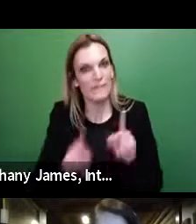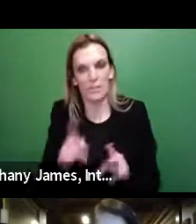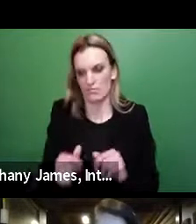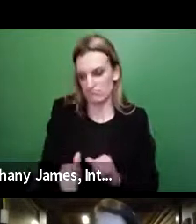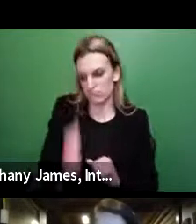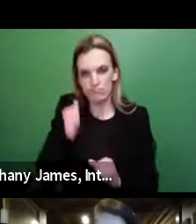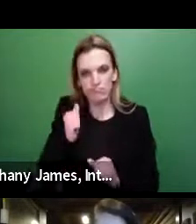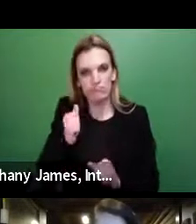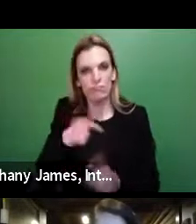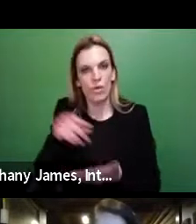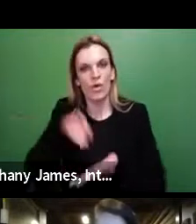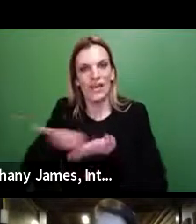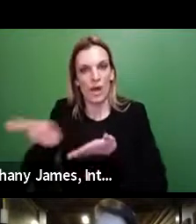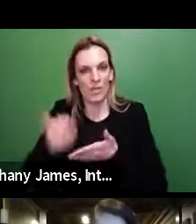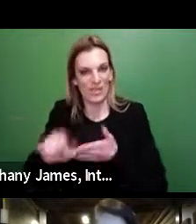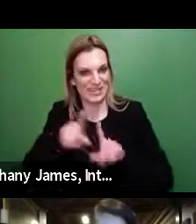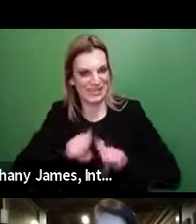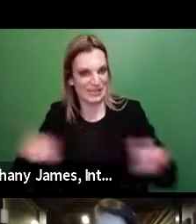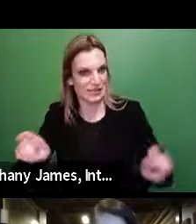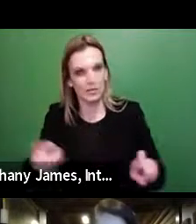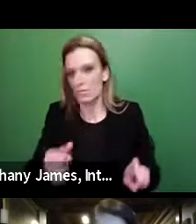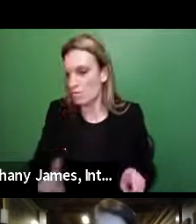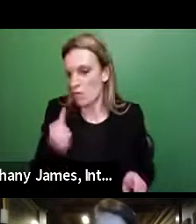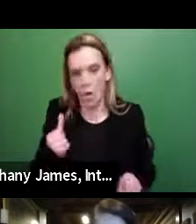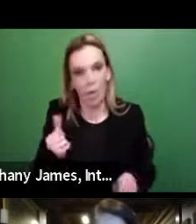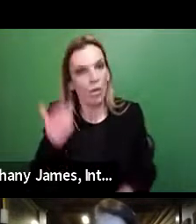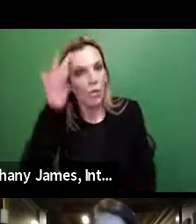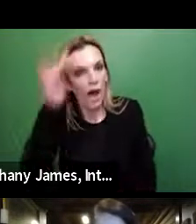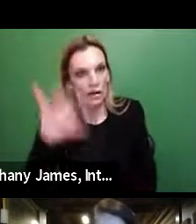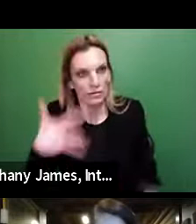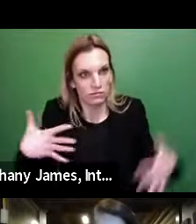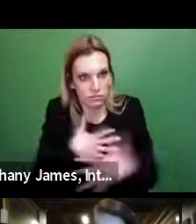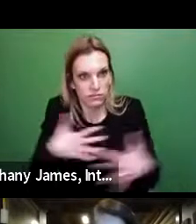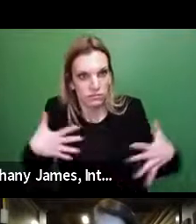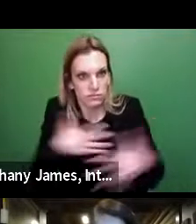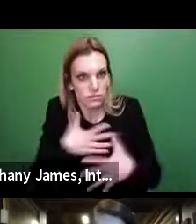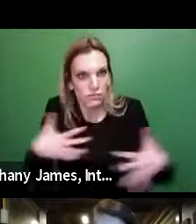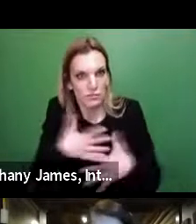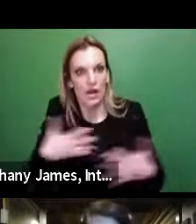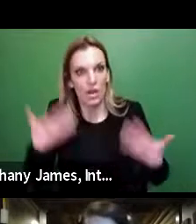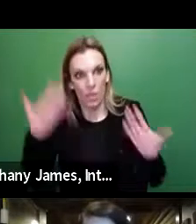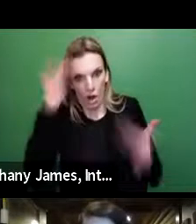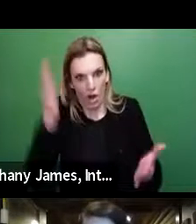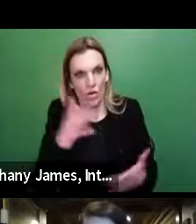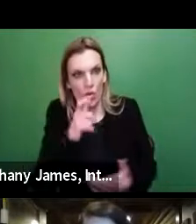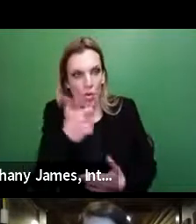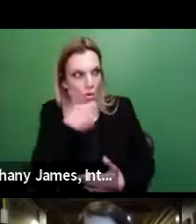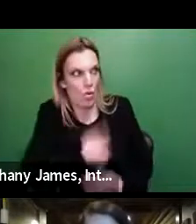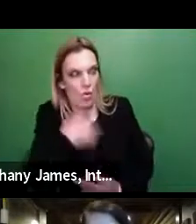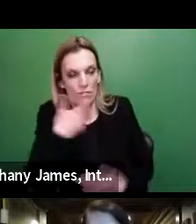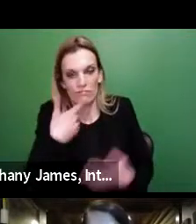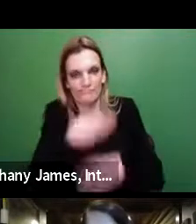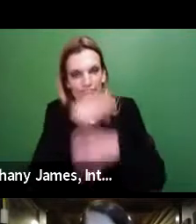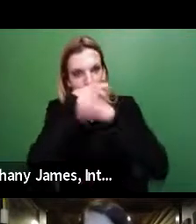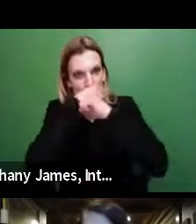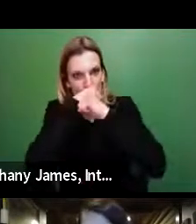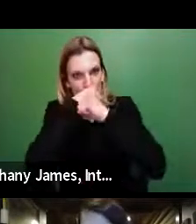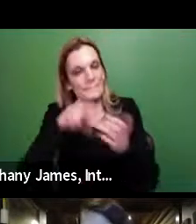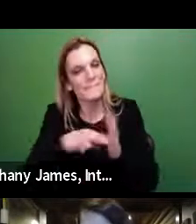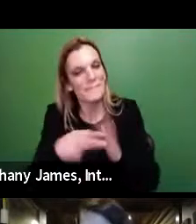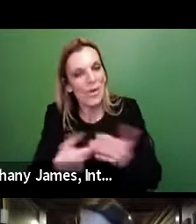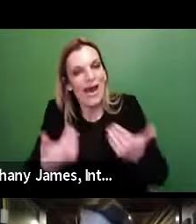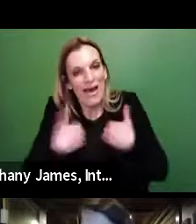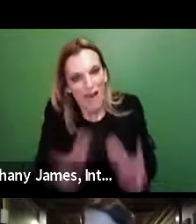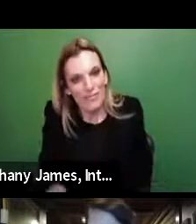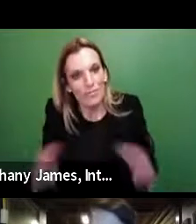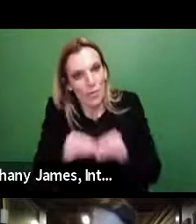be counted because they didn't want to get in trouble or they didn't want people to know their information. And so I wanted